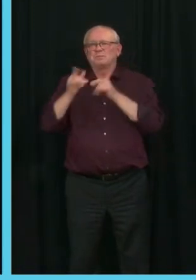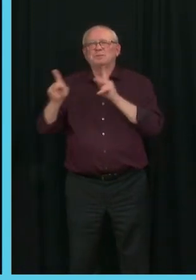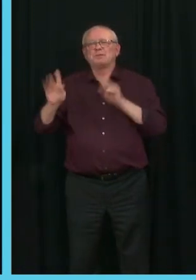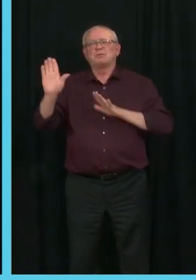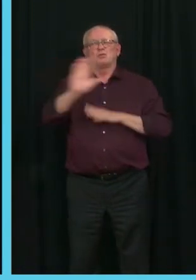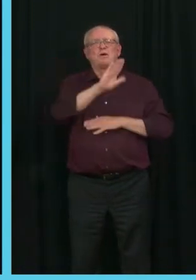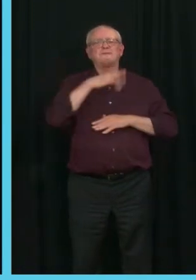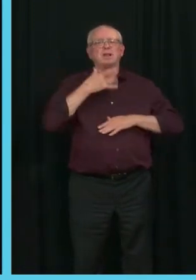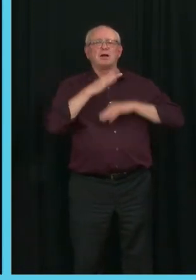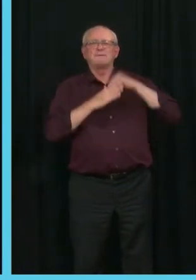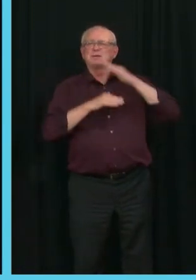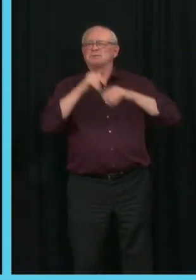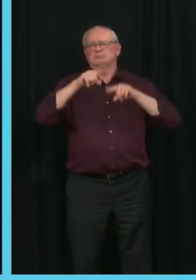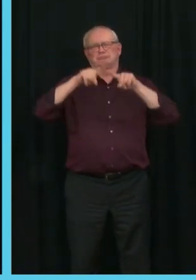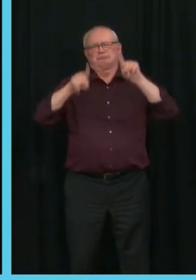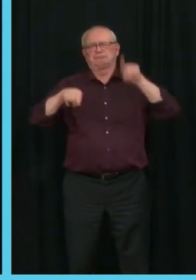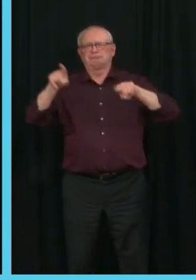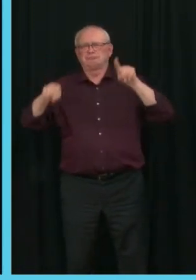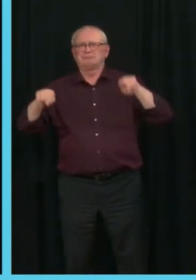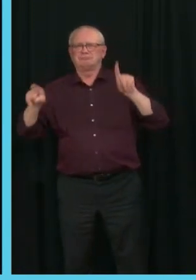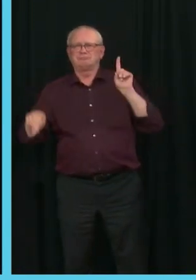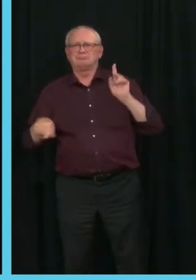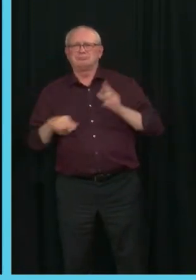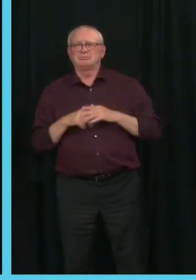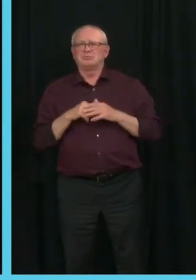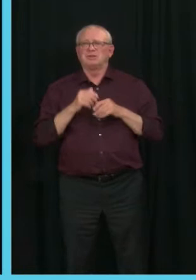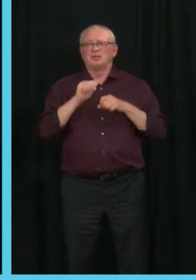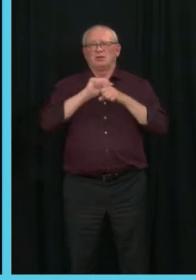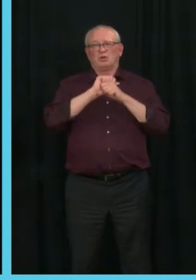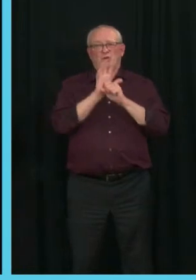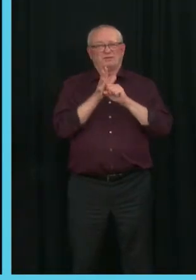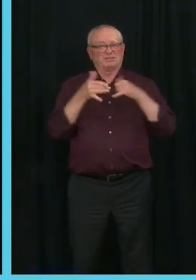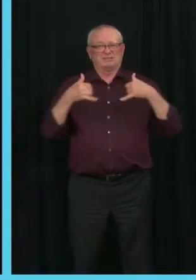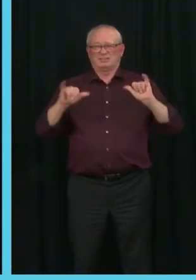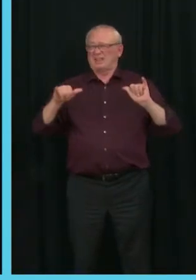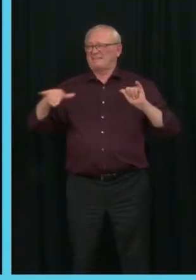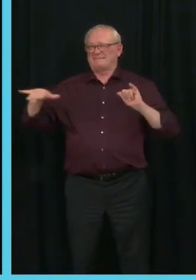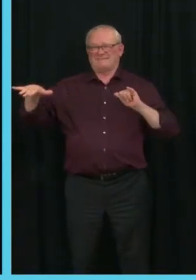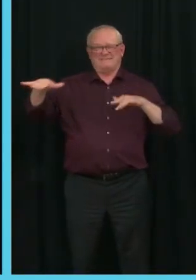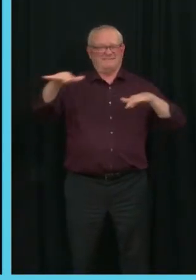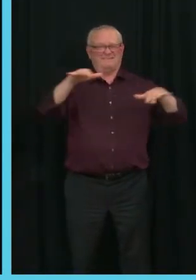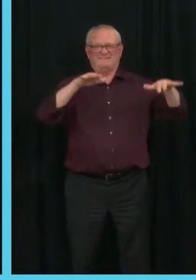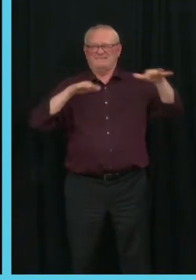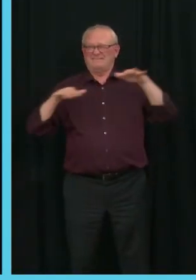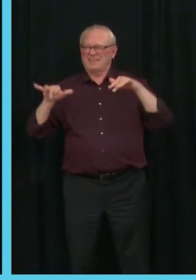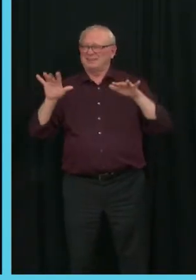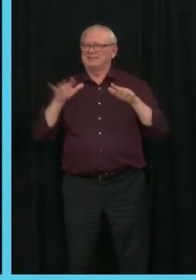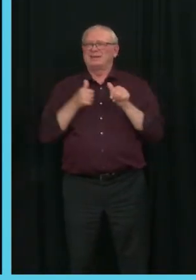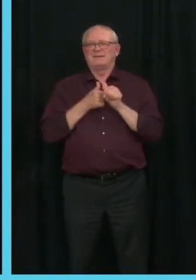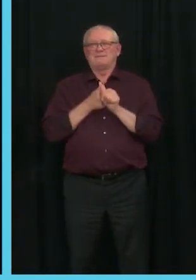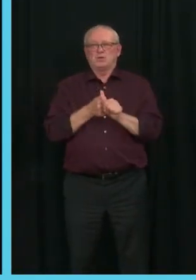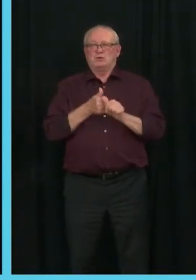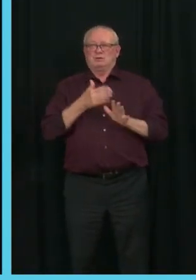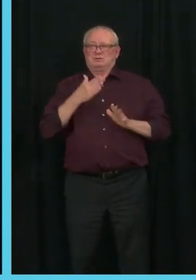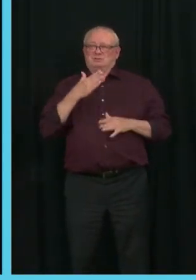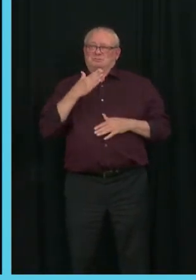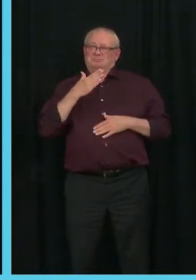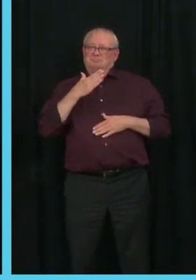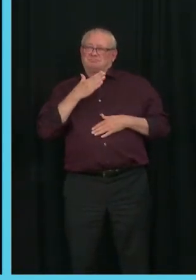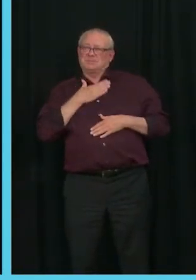is still with us, and we need to support each other in making the choices that are right for the context and risk factors that each of us